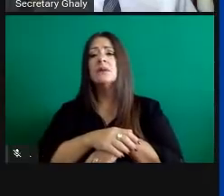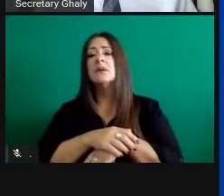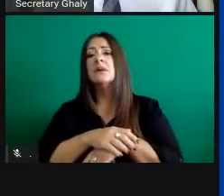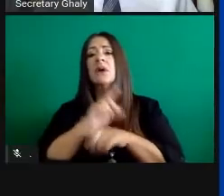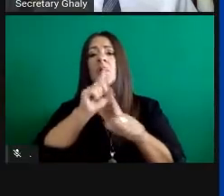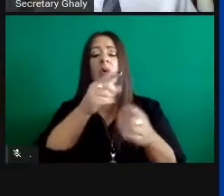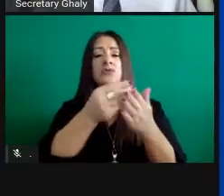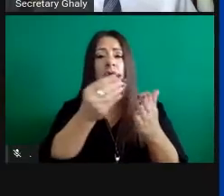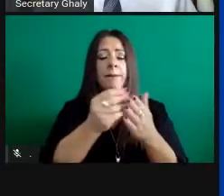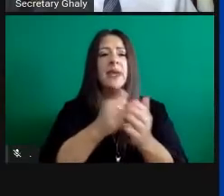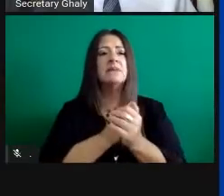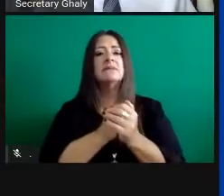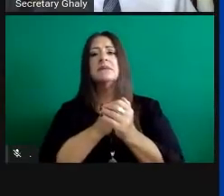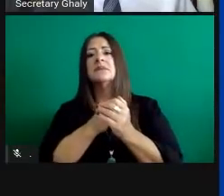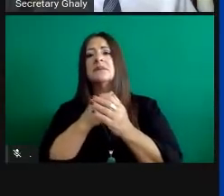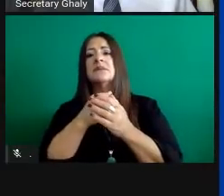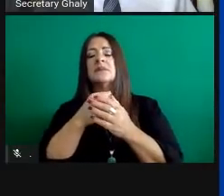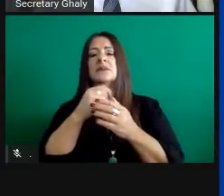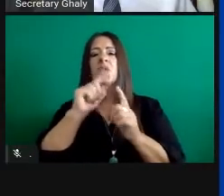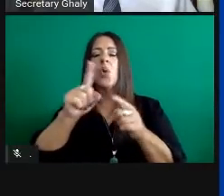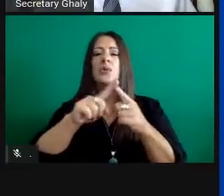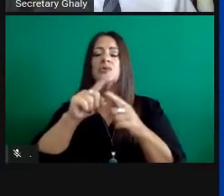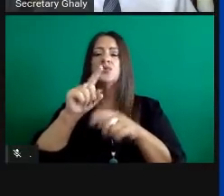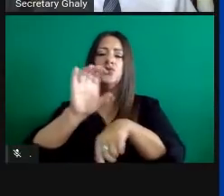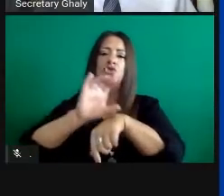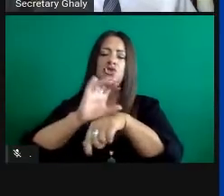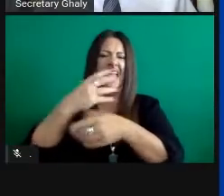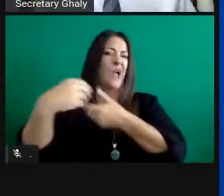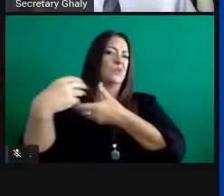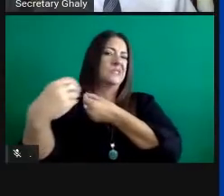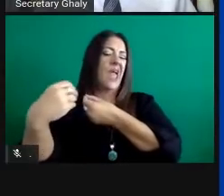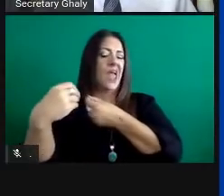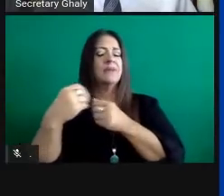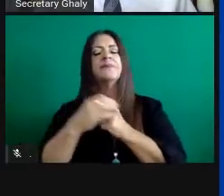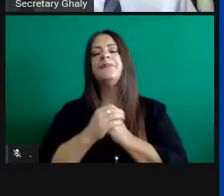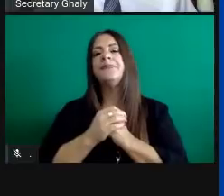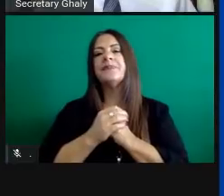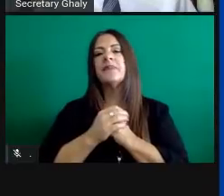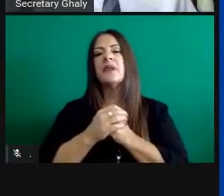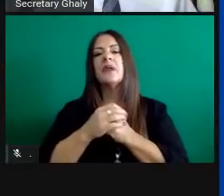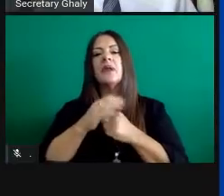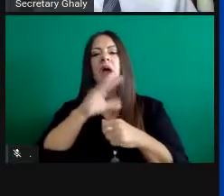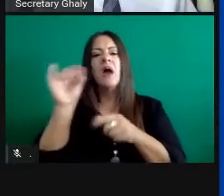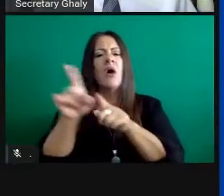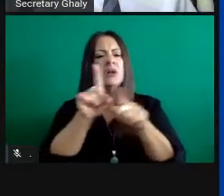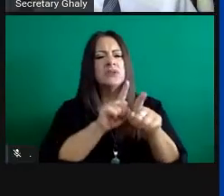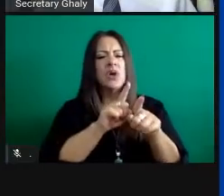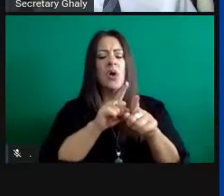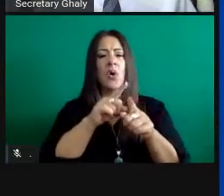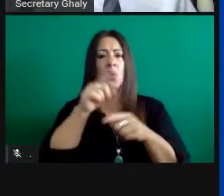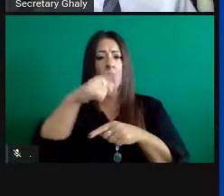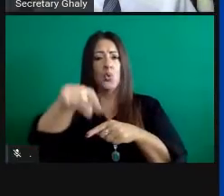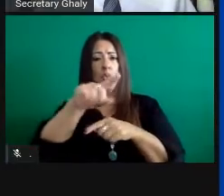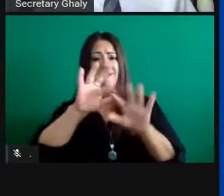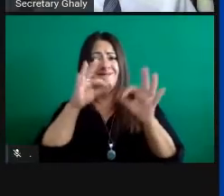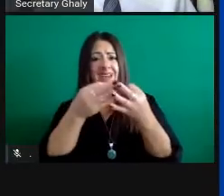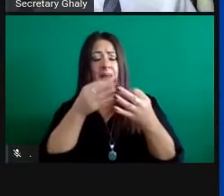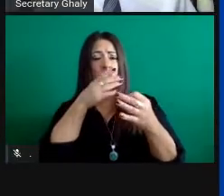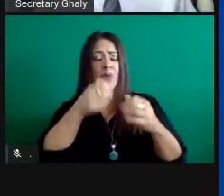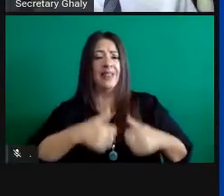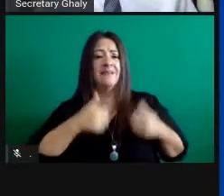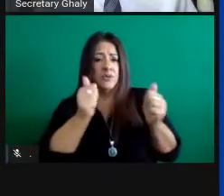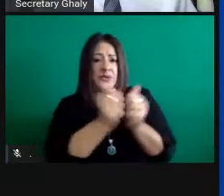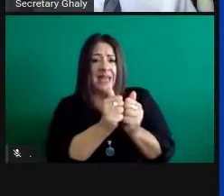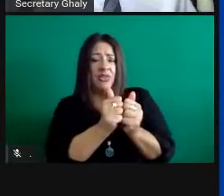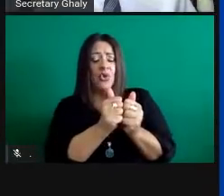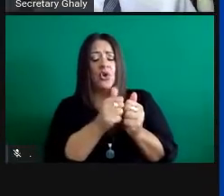outdoors. Members of the same household are encouraged to maintain physical and mental health by safely